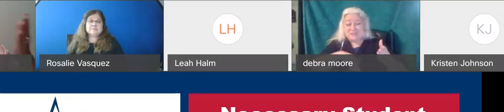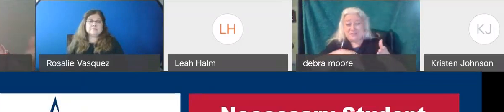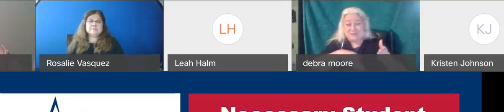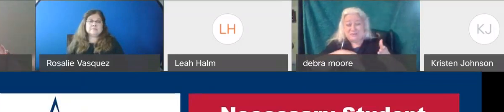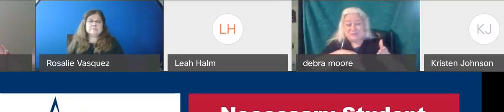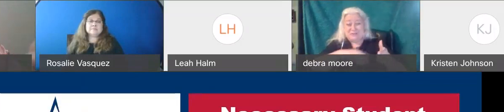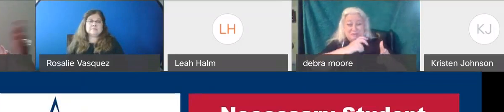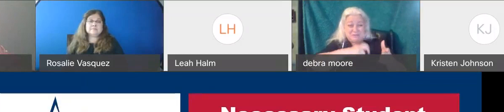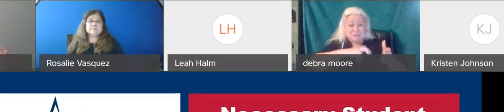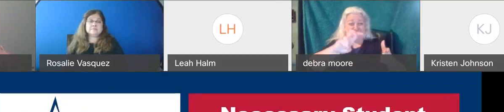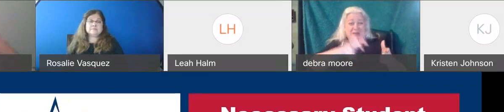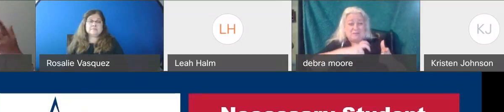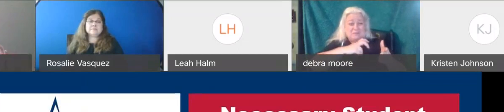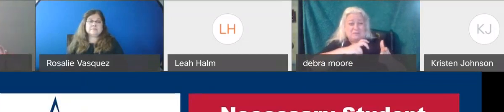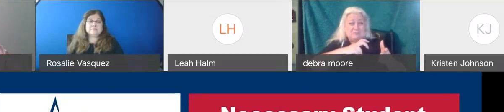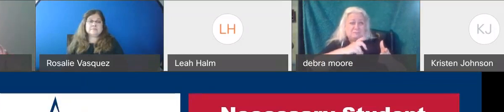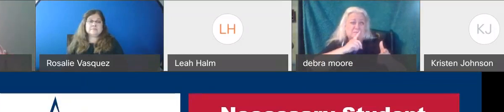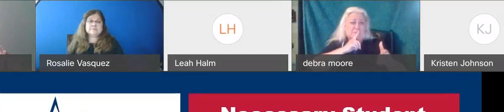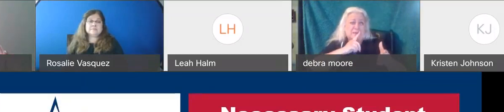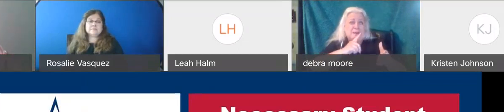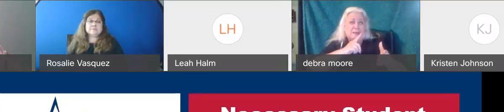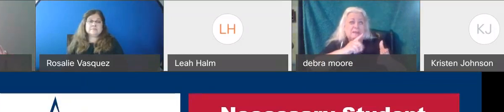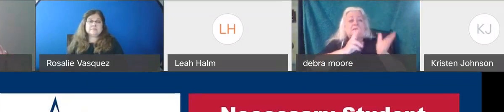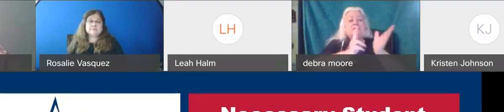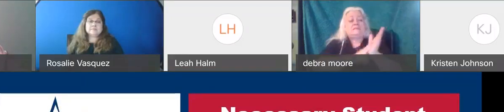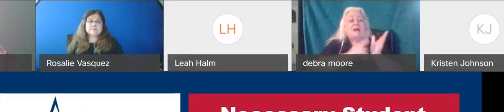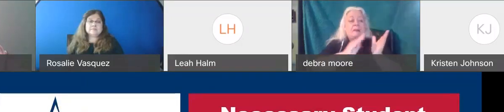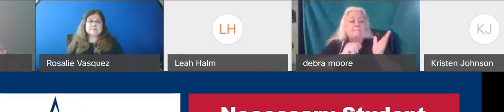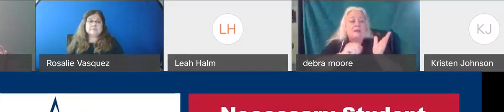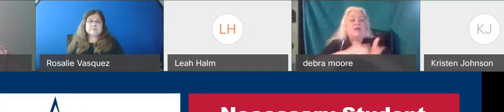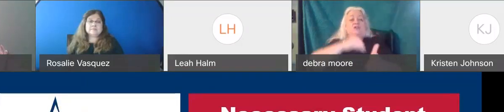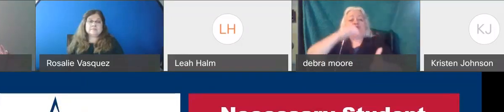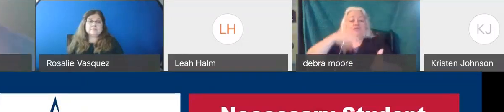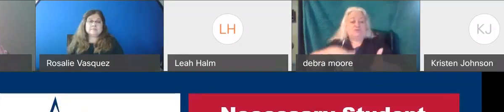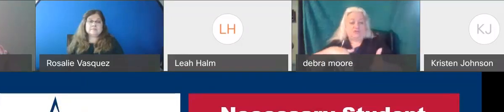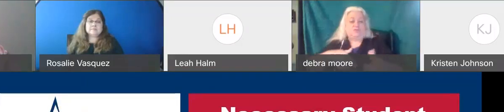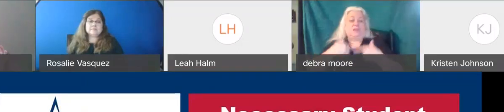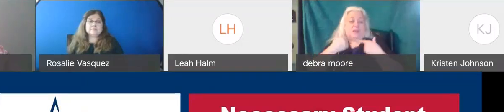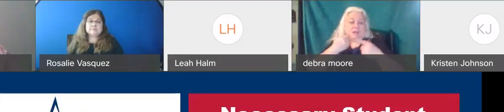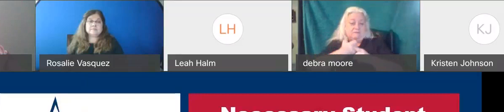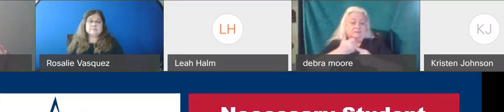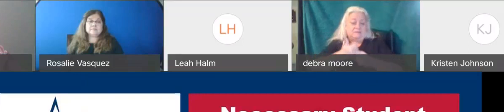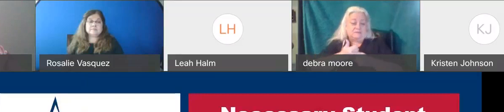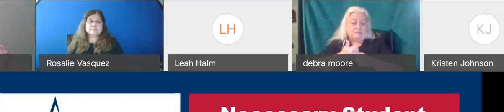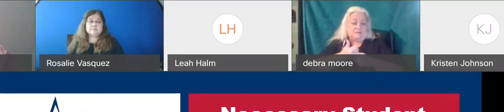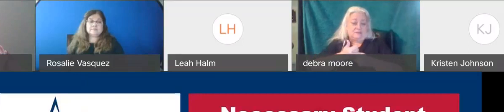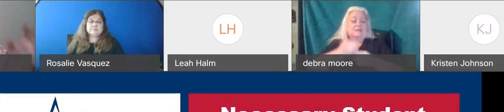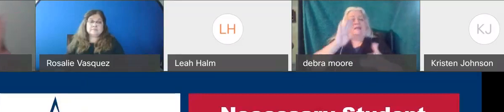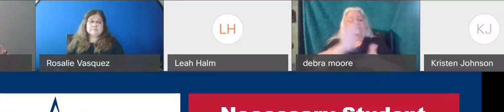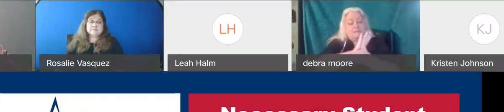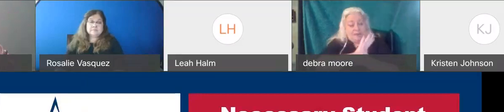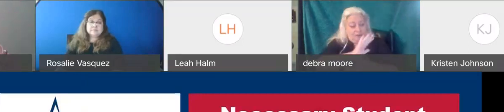be signed by the student life. So those are the